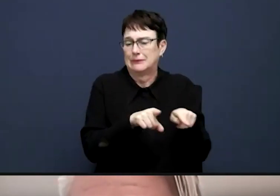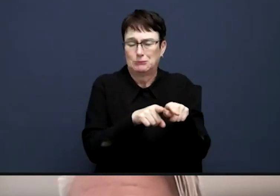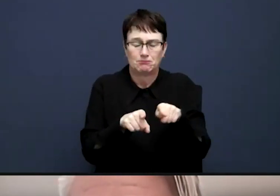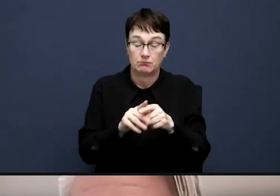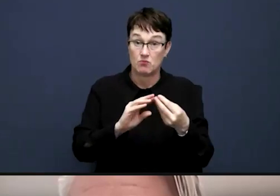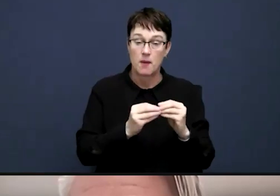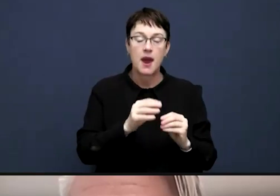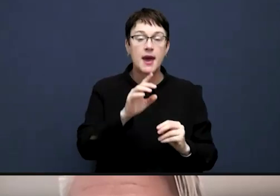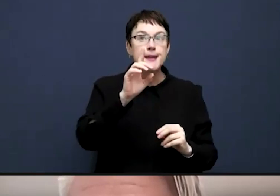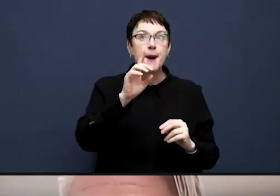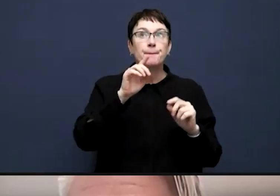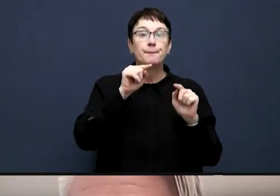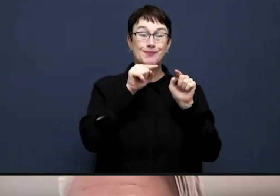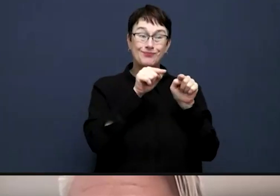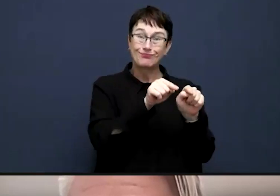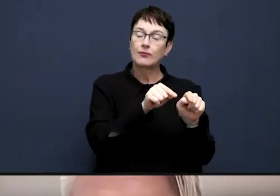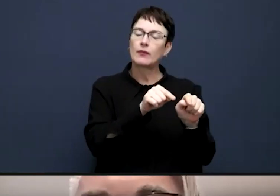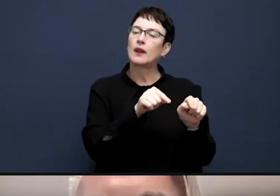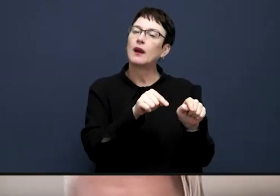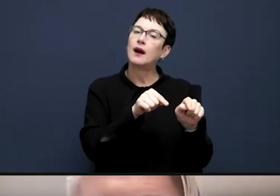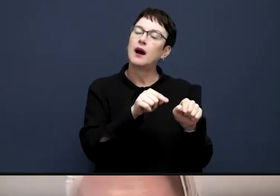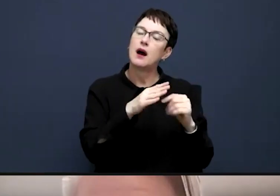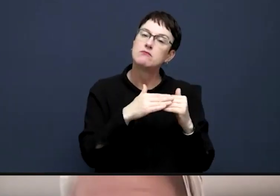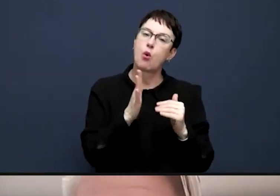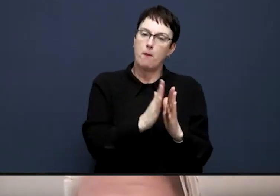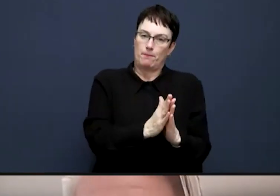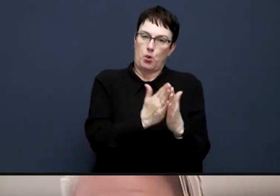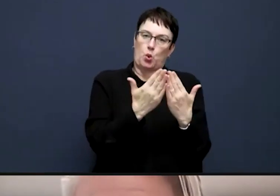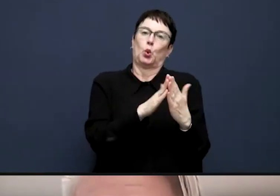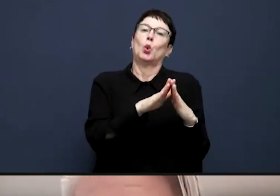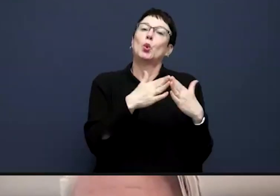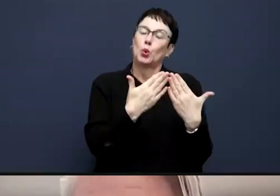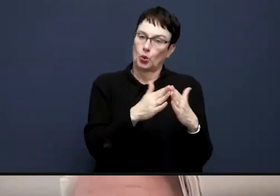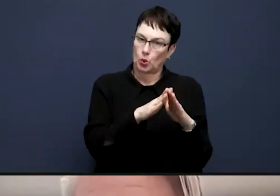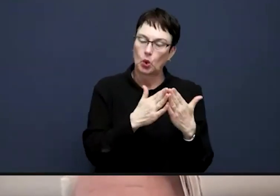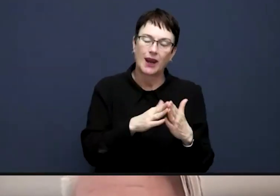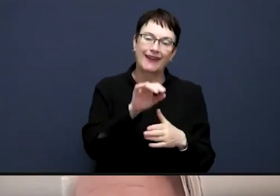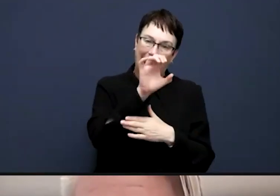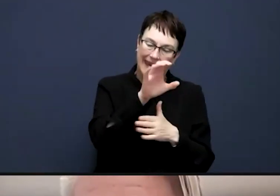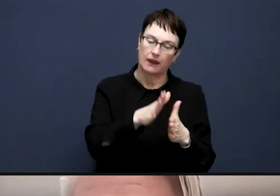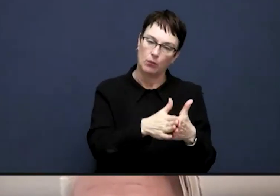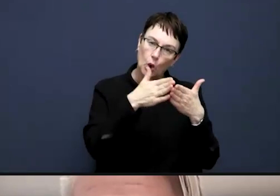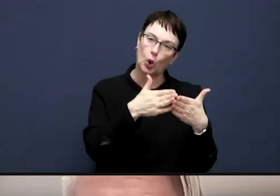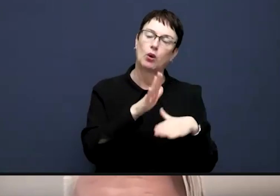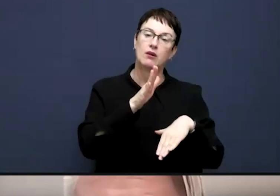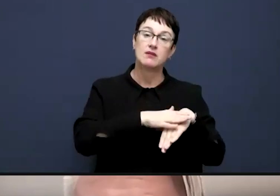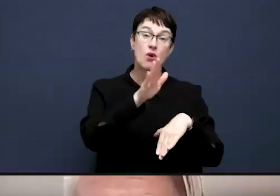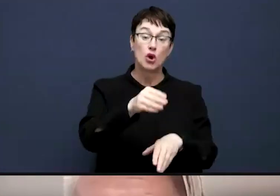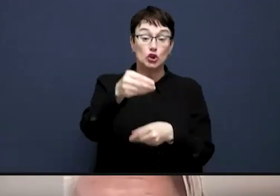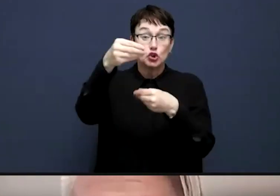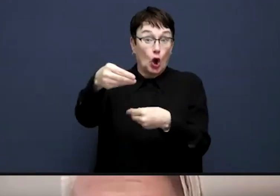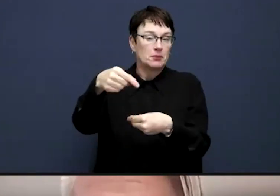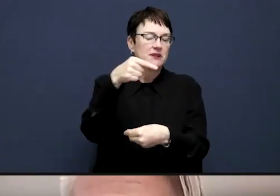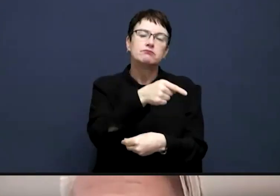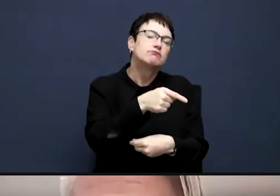ebook format, and it's yet there within that industry. But again, it's inaccessible most of the time. So sadly, I don't think